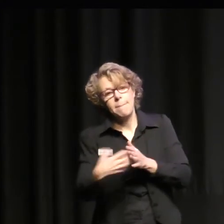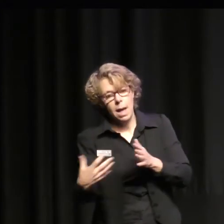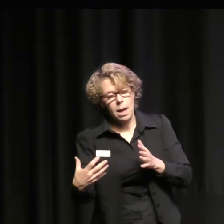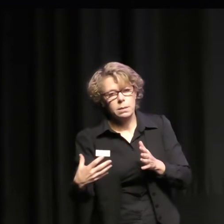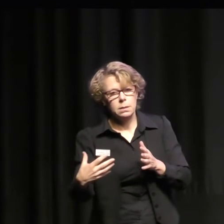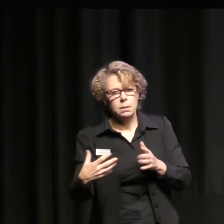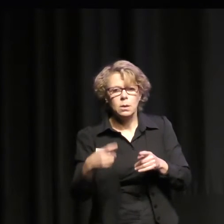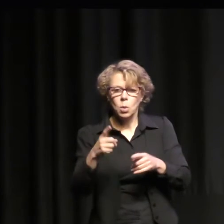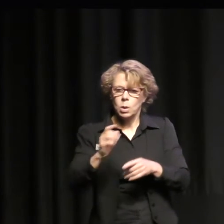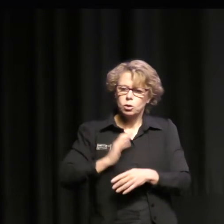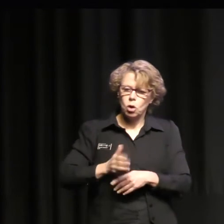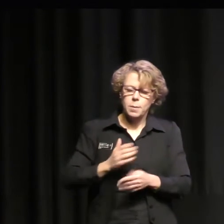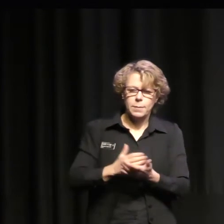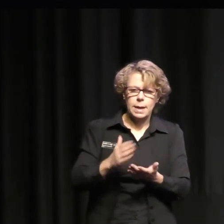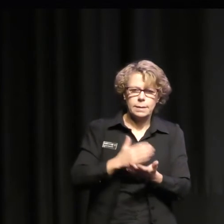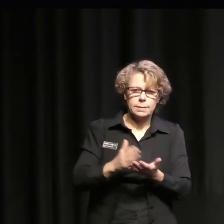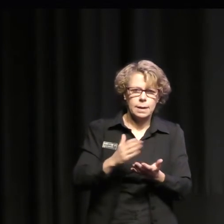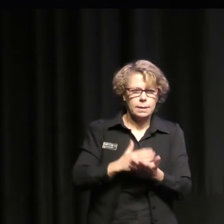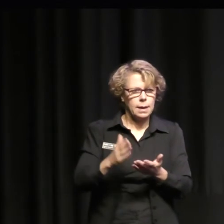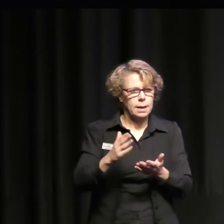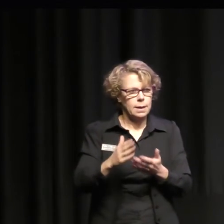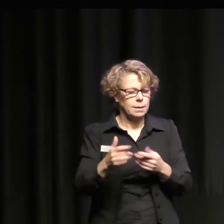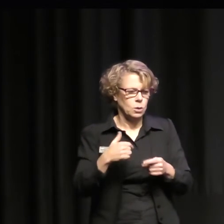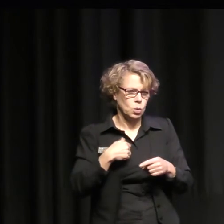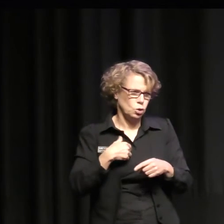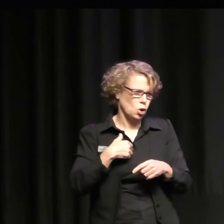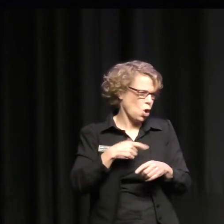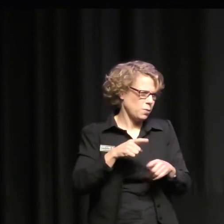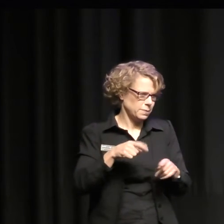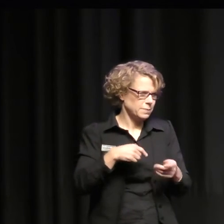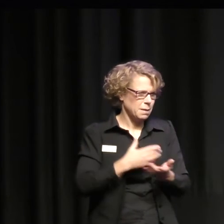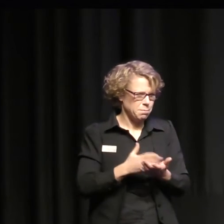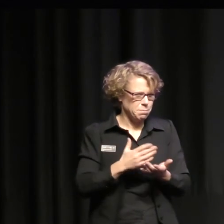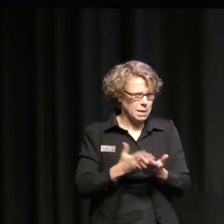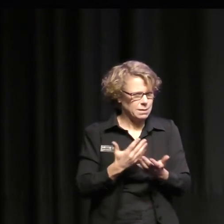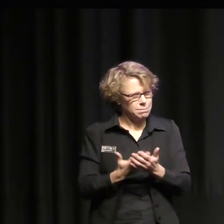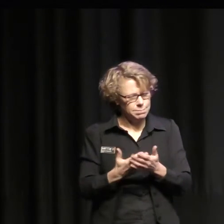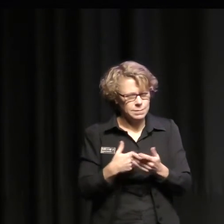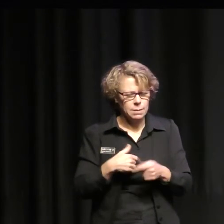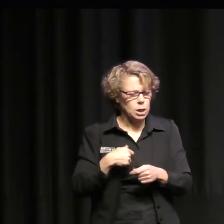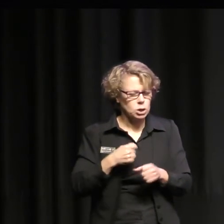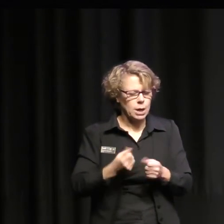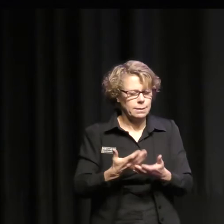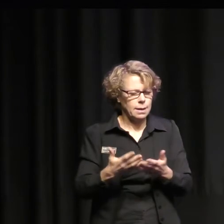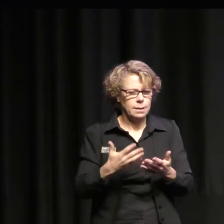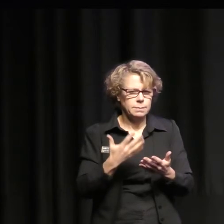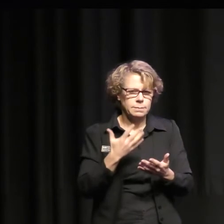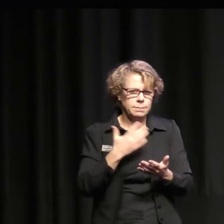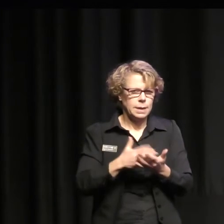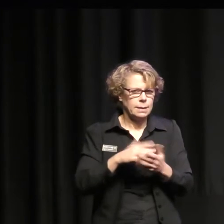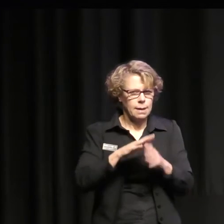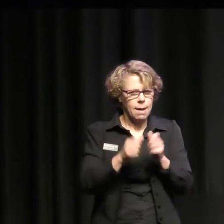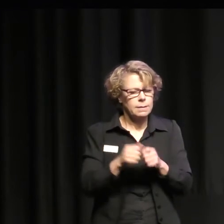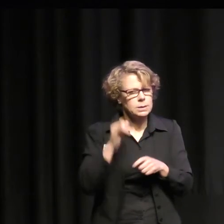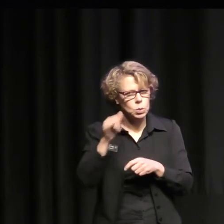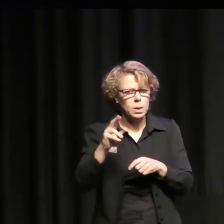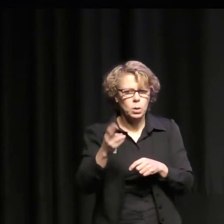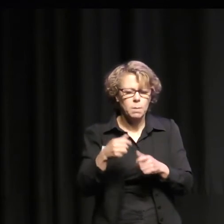And then she went on, and I told the story. I'm not going to tell the full story. But basically she